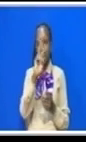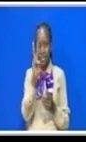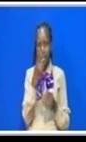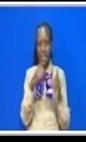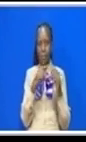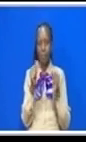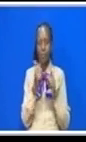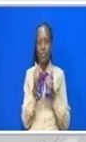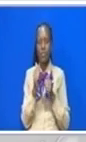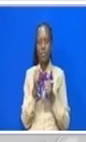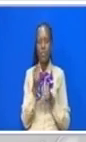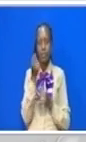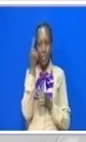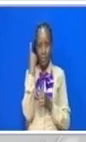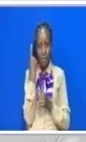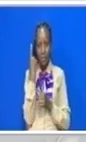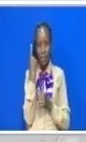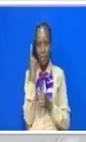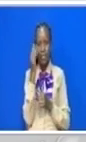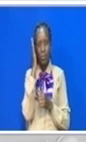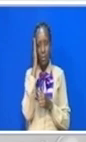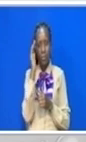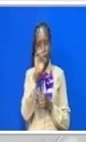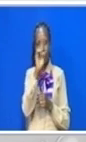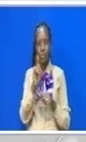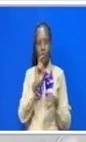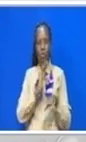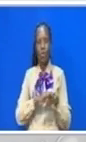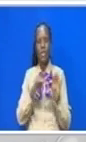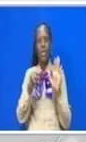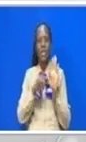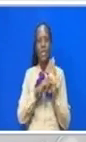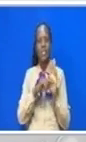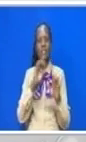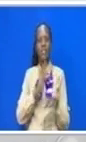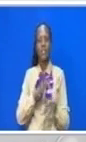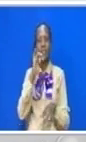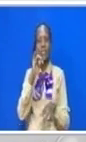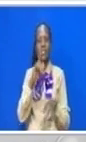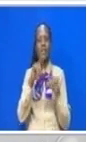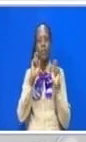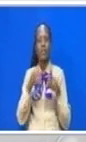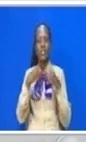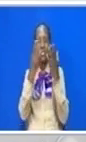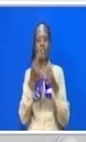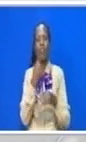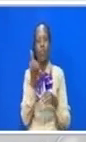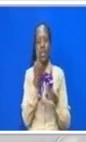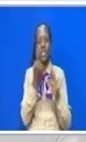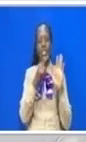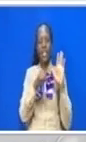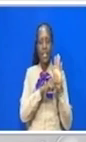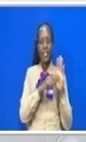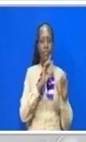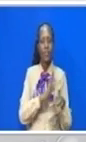need to understand, remember the question was about negative effects. So you must give only negative effects.